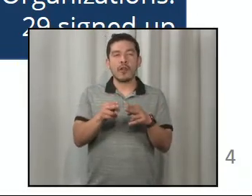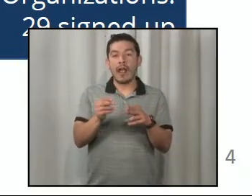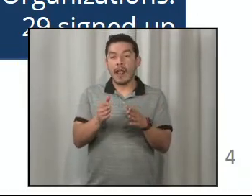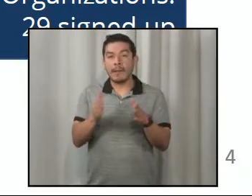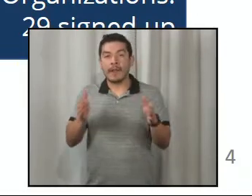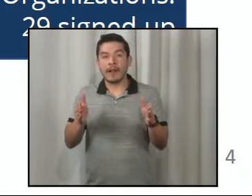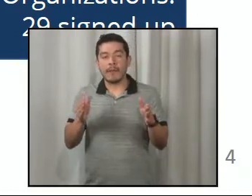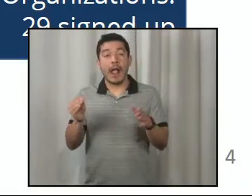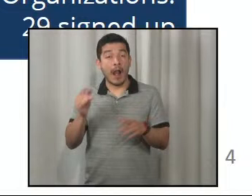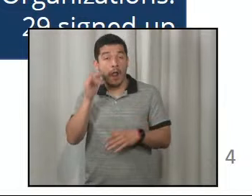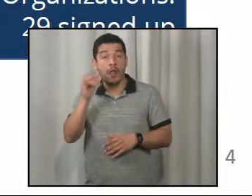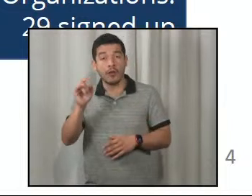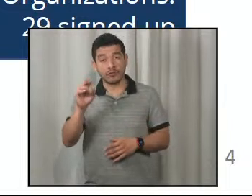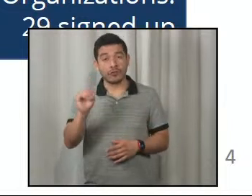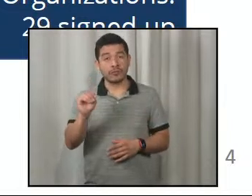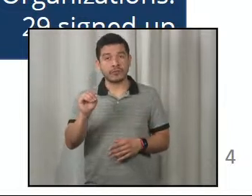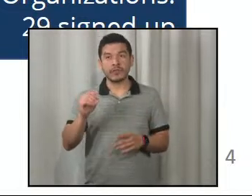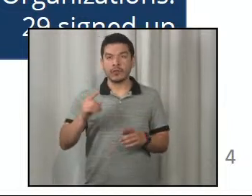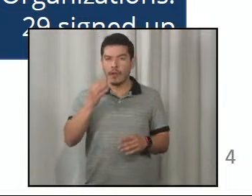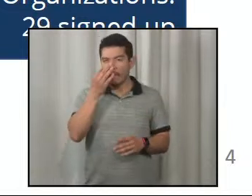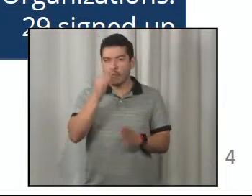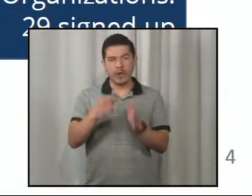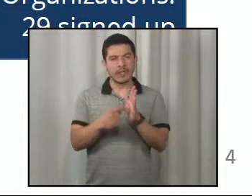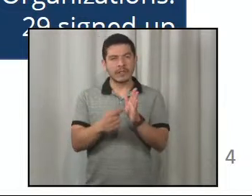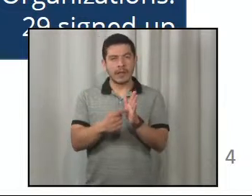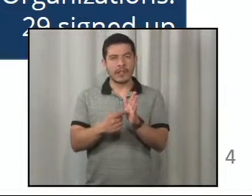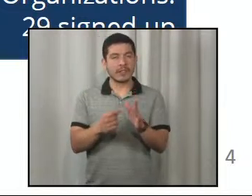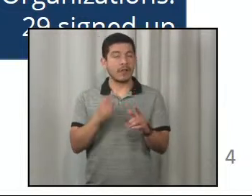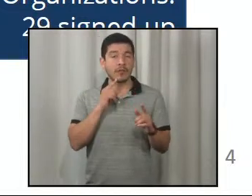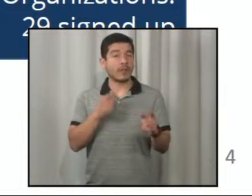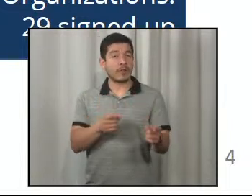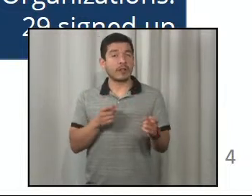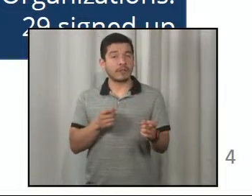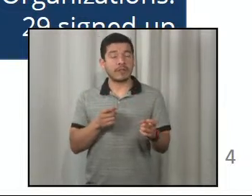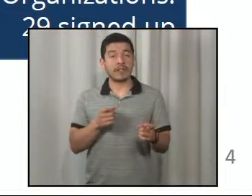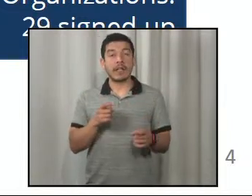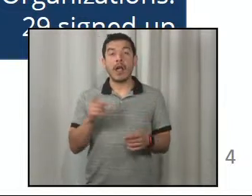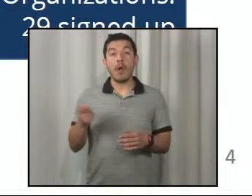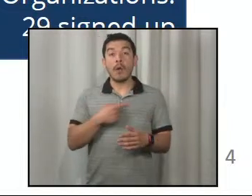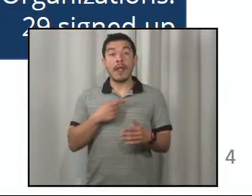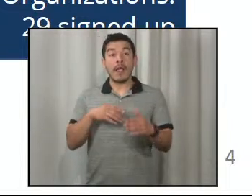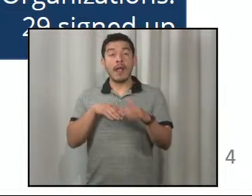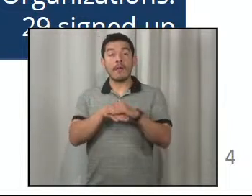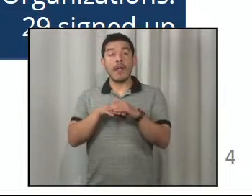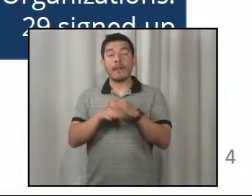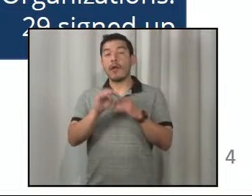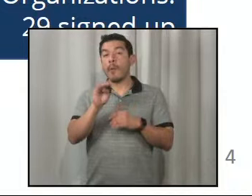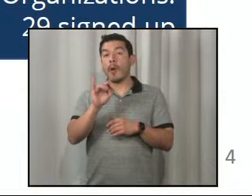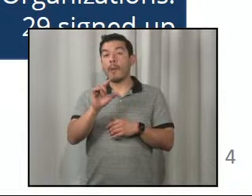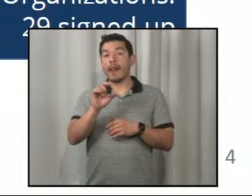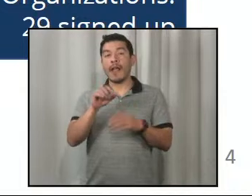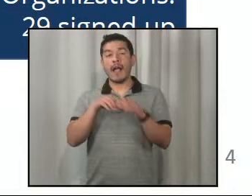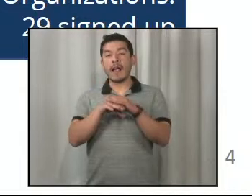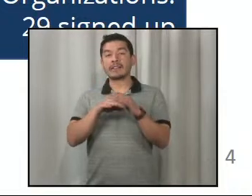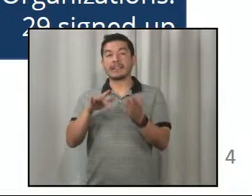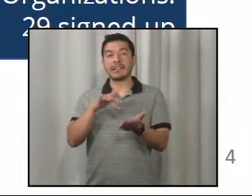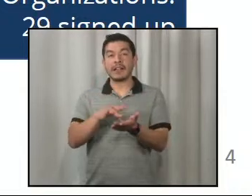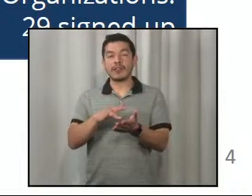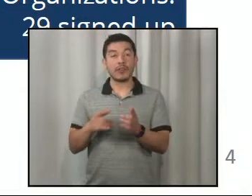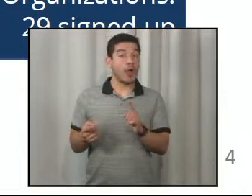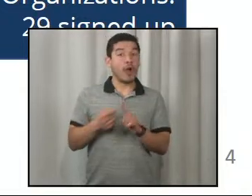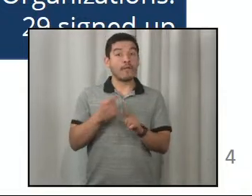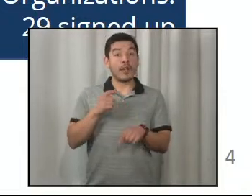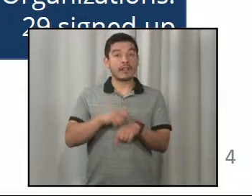long term. So just a couple examples immediately. We provided a mobile access center. That's the very first time that we brought